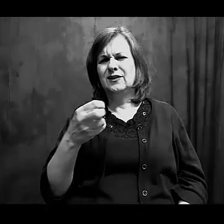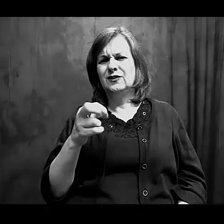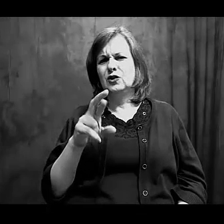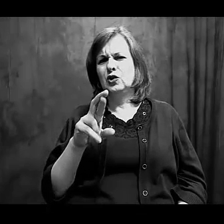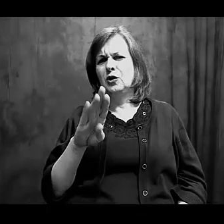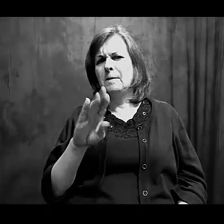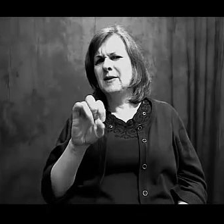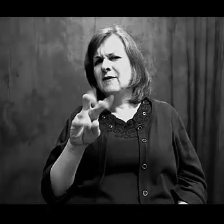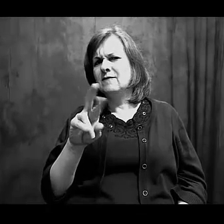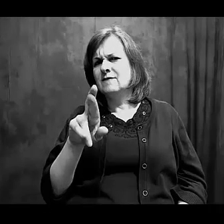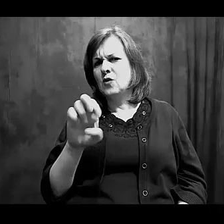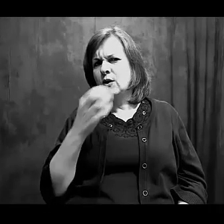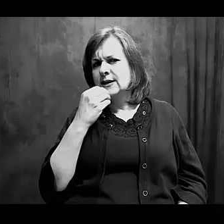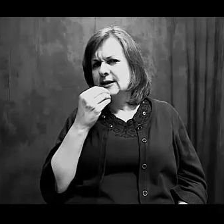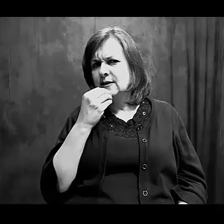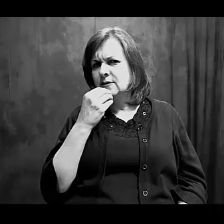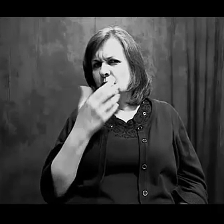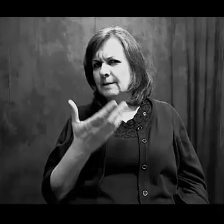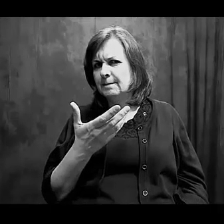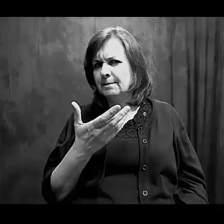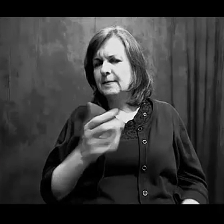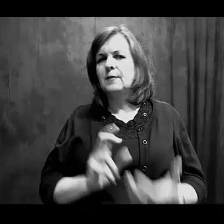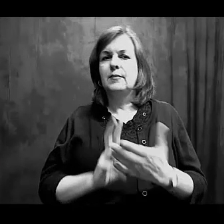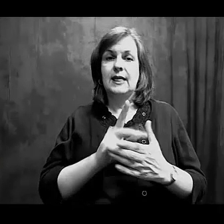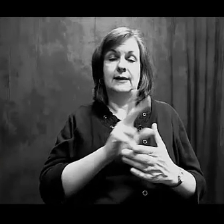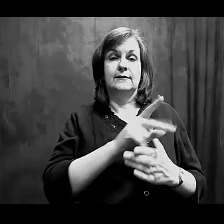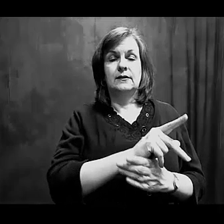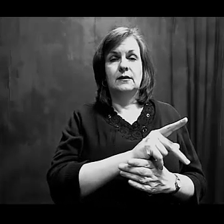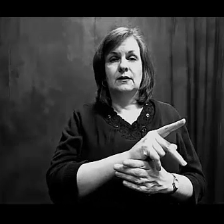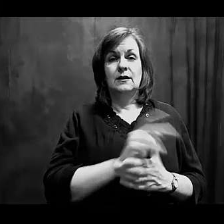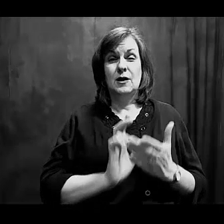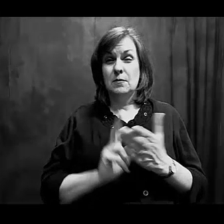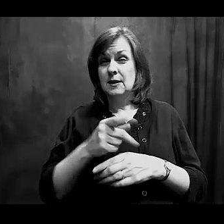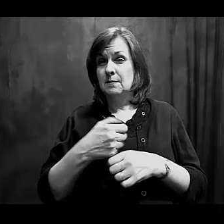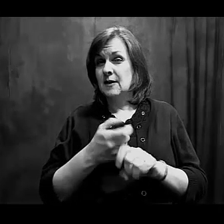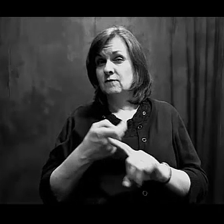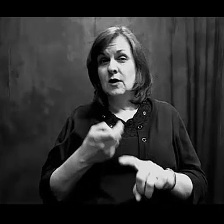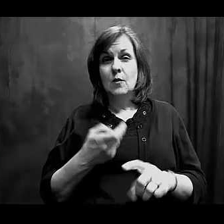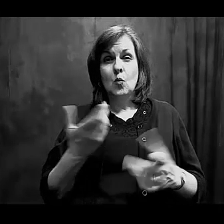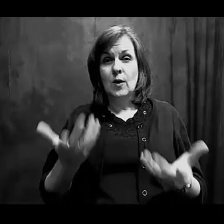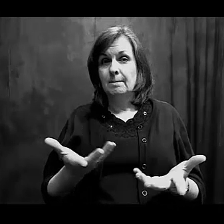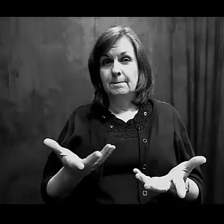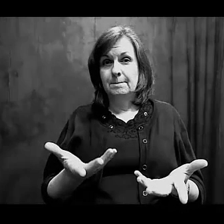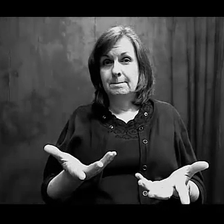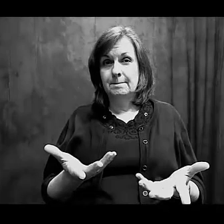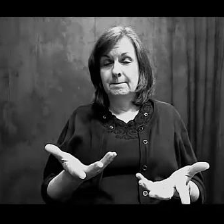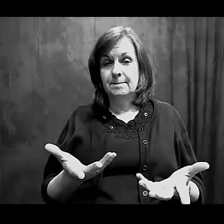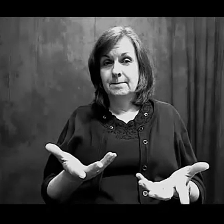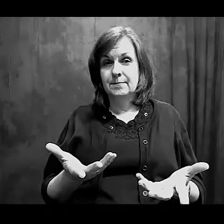Well, what are herbivores eating? Plants. What are plants made of?